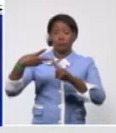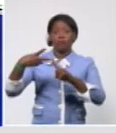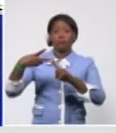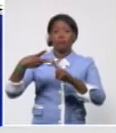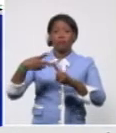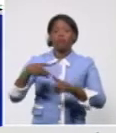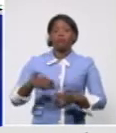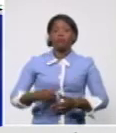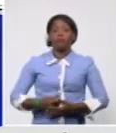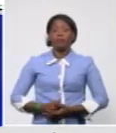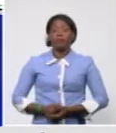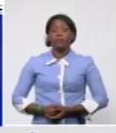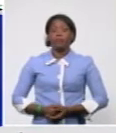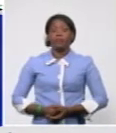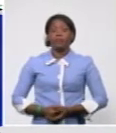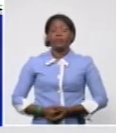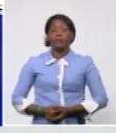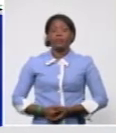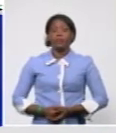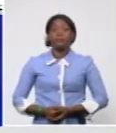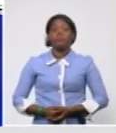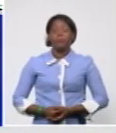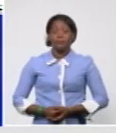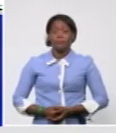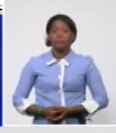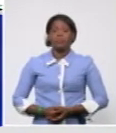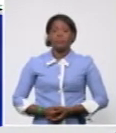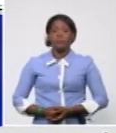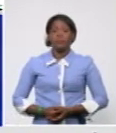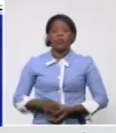4,092,832 cases and